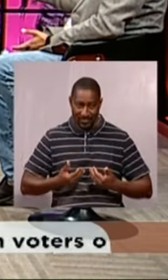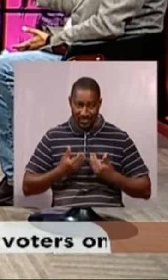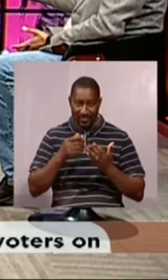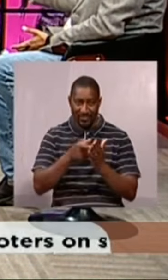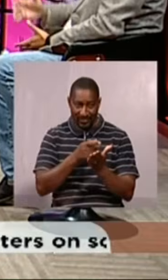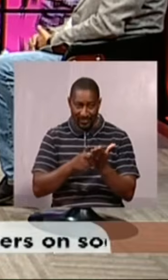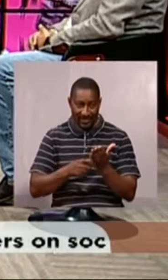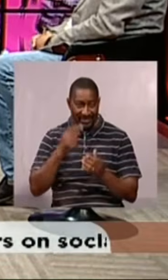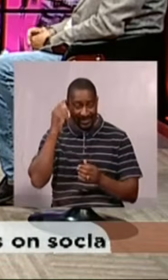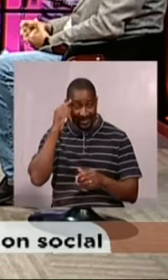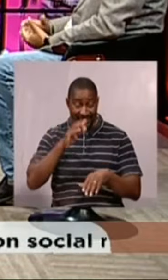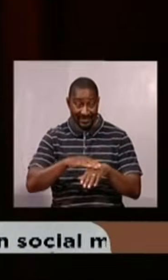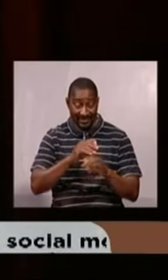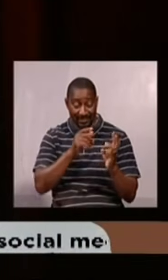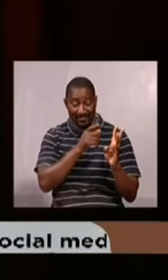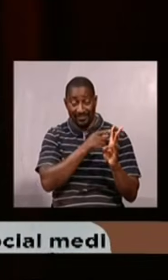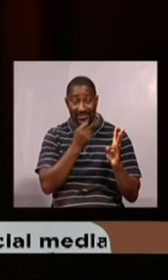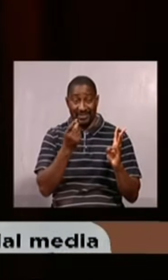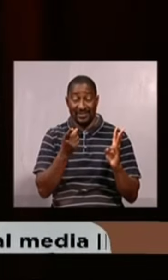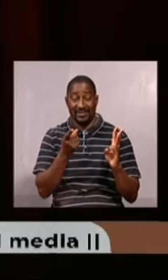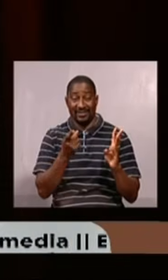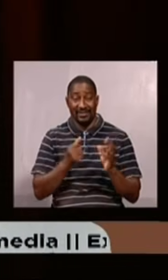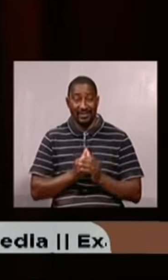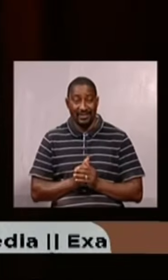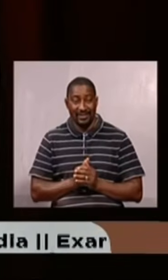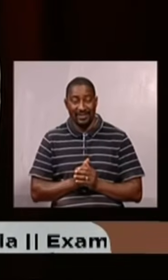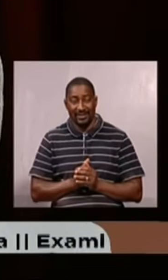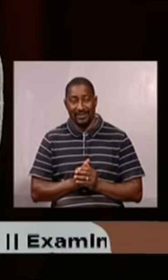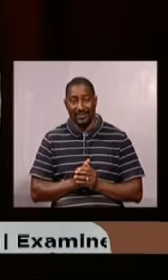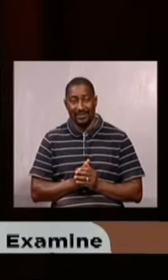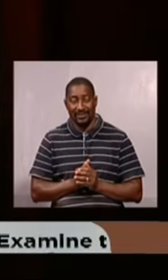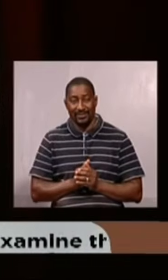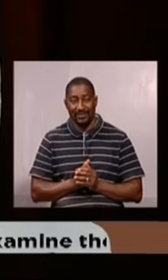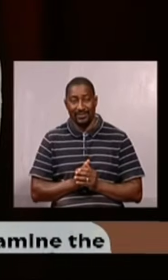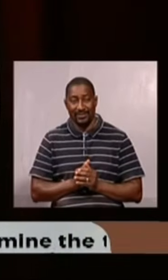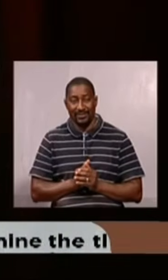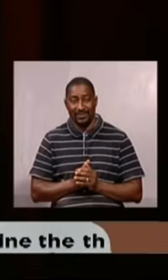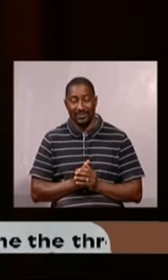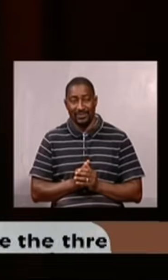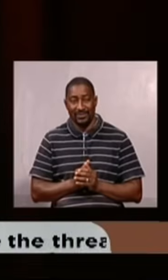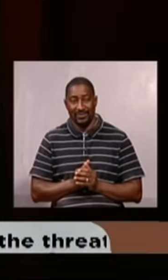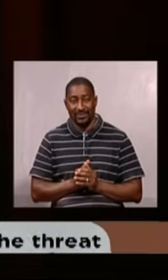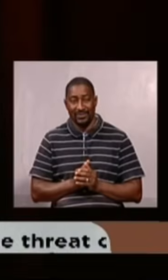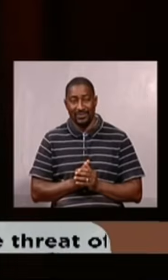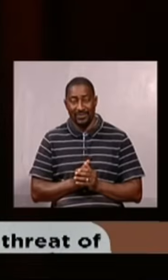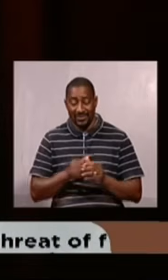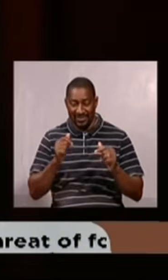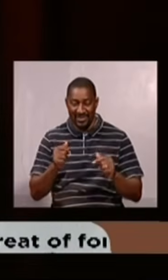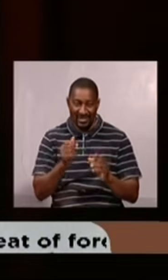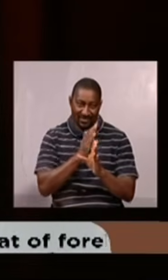think, firstly, adding on to what Graham said, the parties aren't mature enough yet to use social media. We don't have